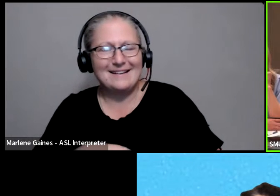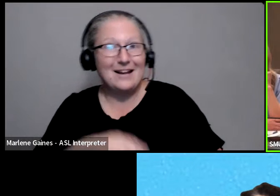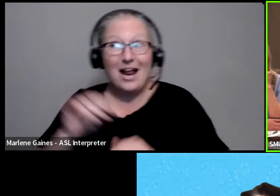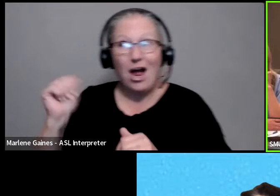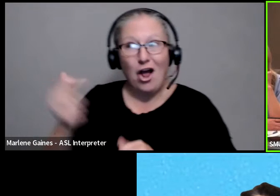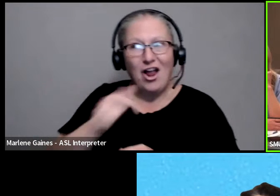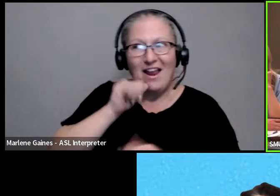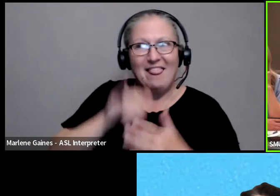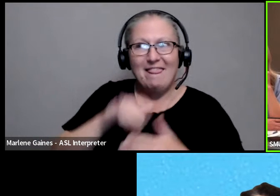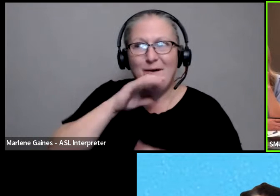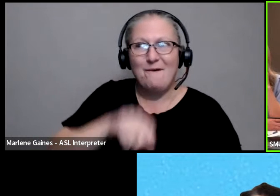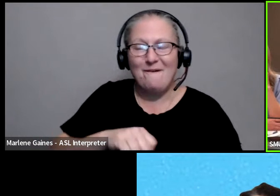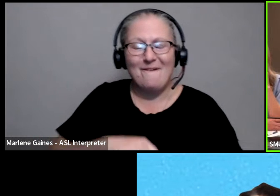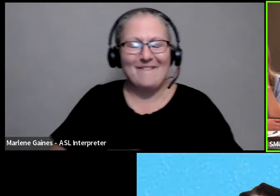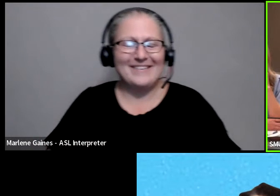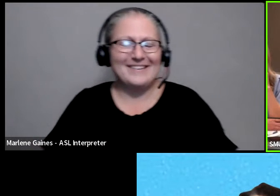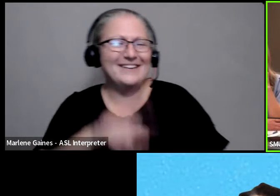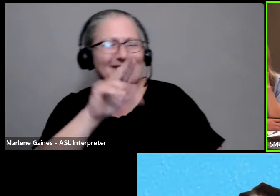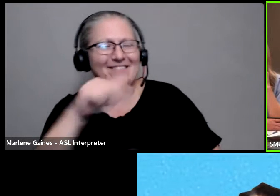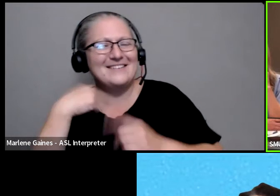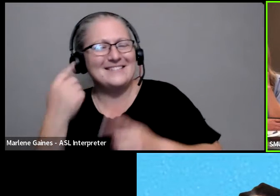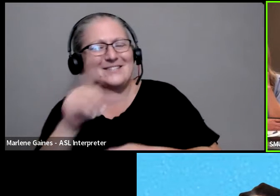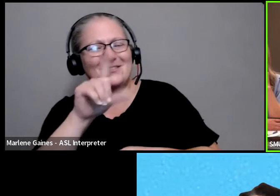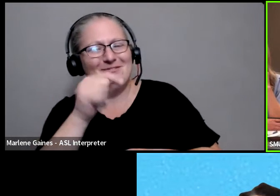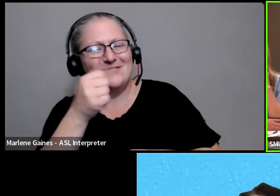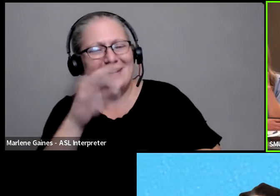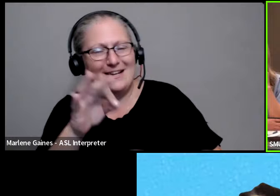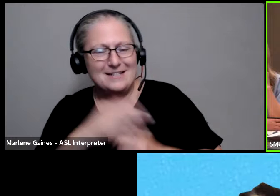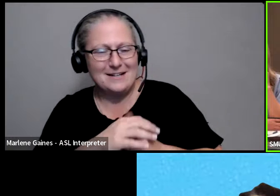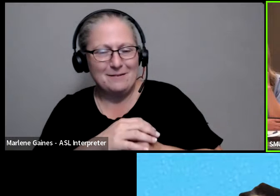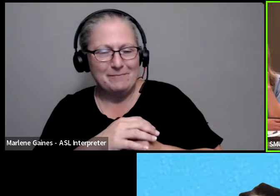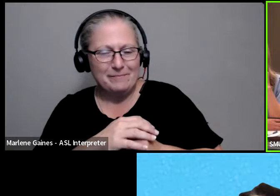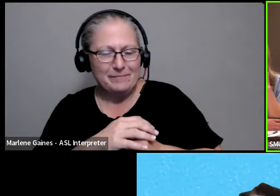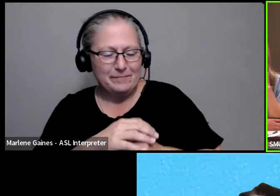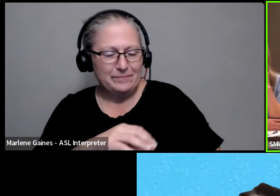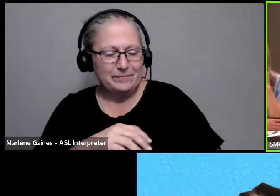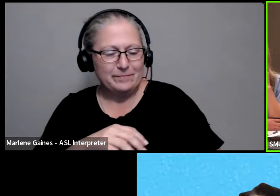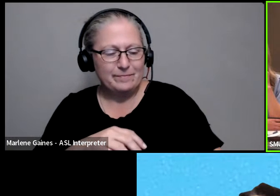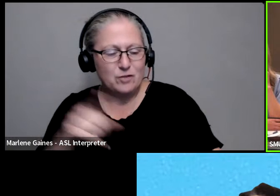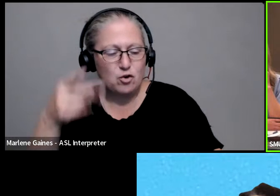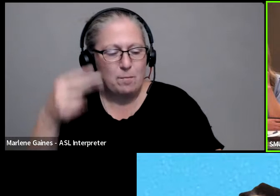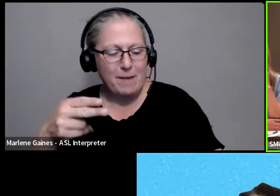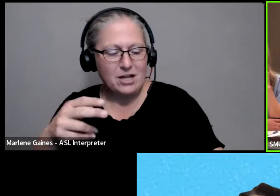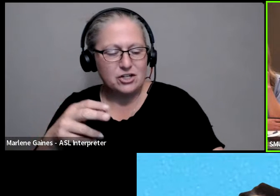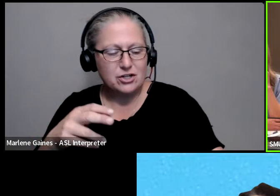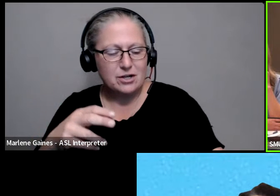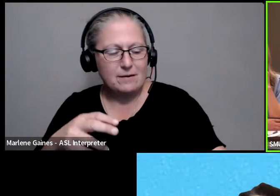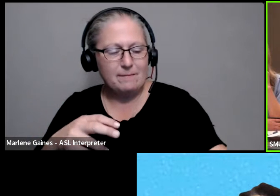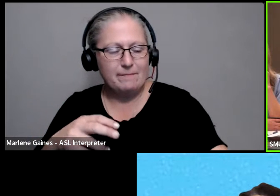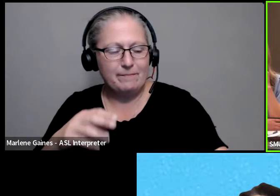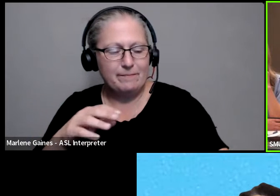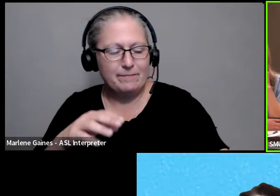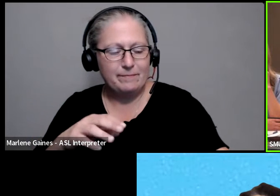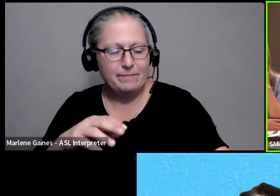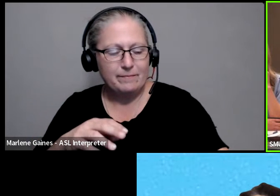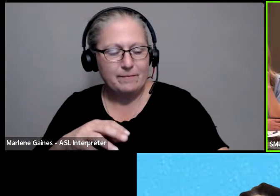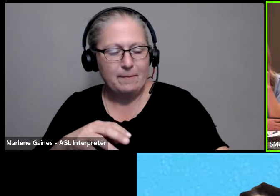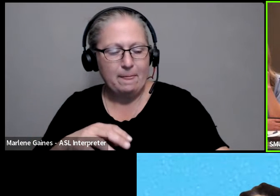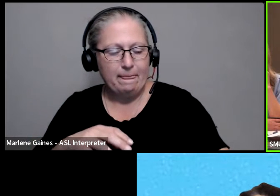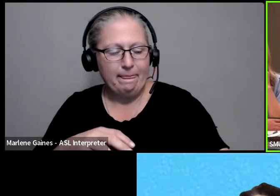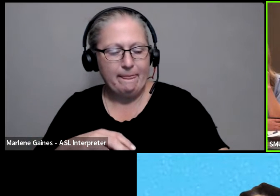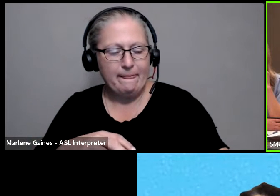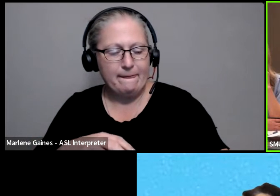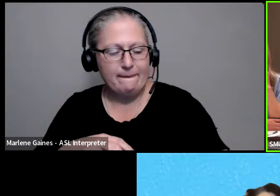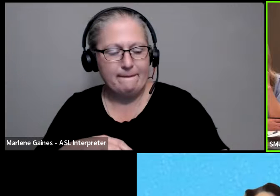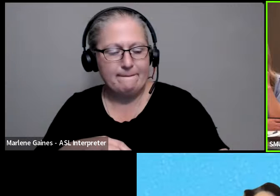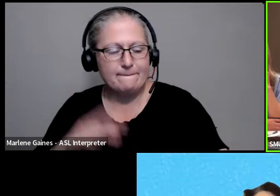old. No, since 2019. So you mentioned your wonderful foundation paid for the cost. I know there would be